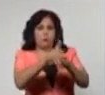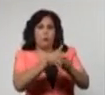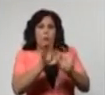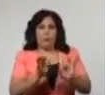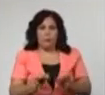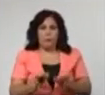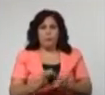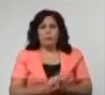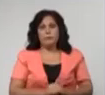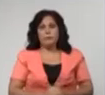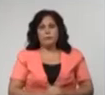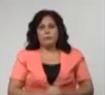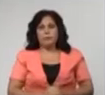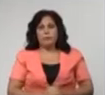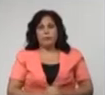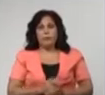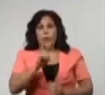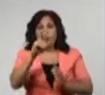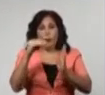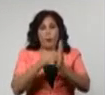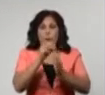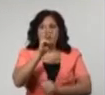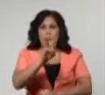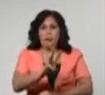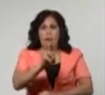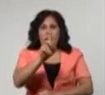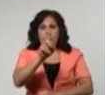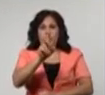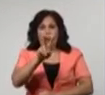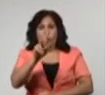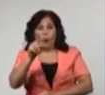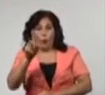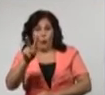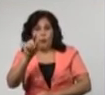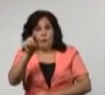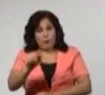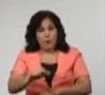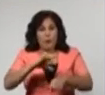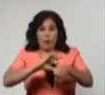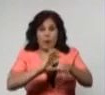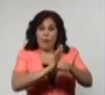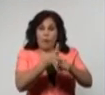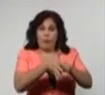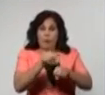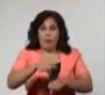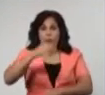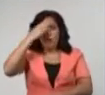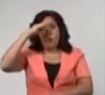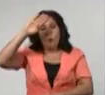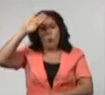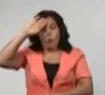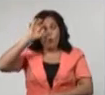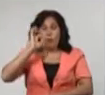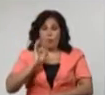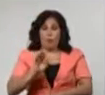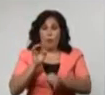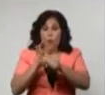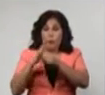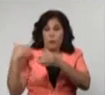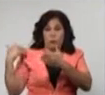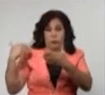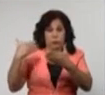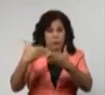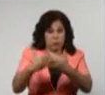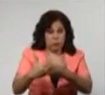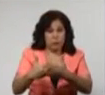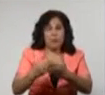Today we have one patient in critical condition, the one we've been reporting about in the past